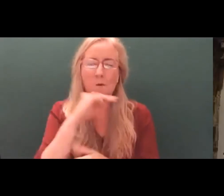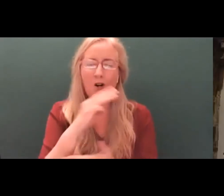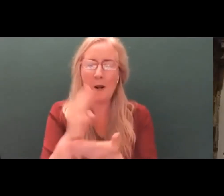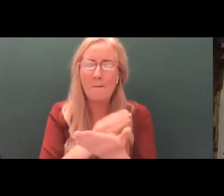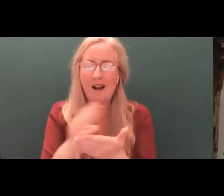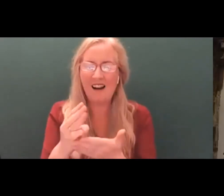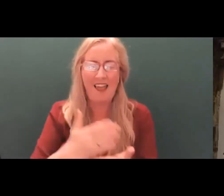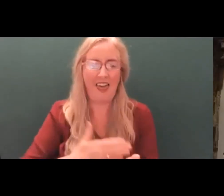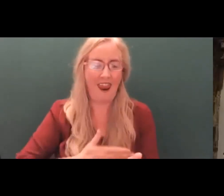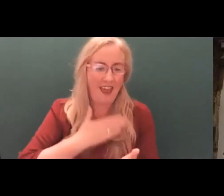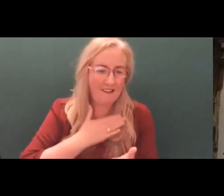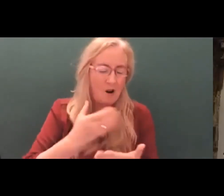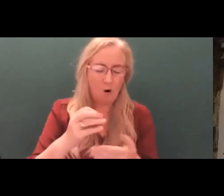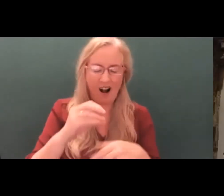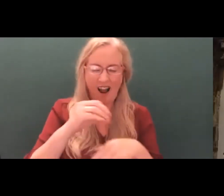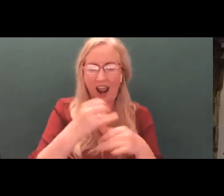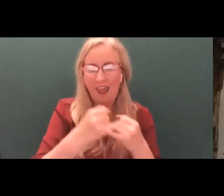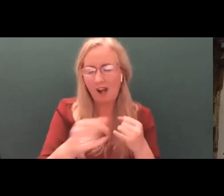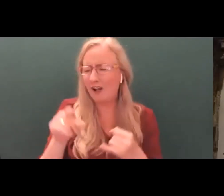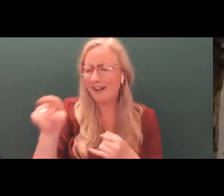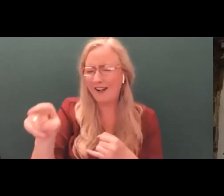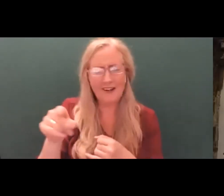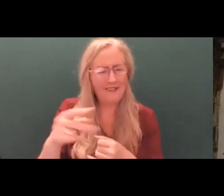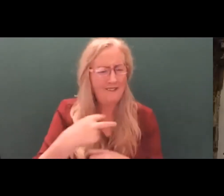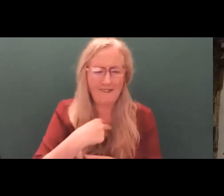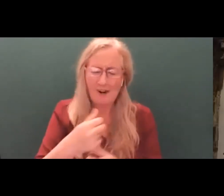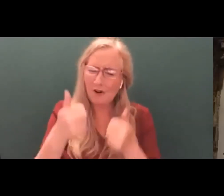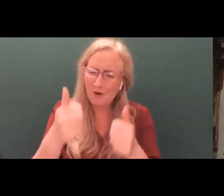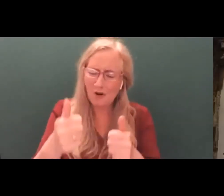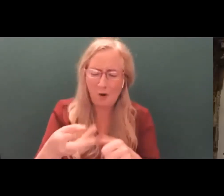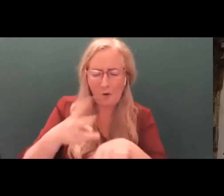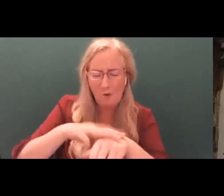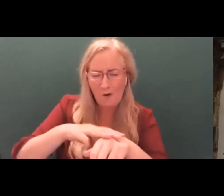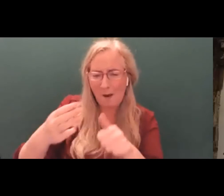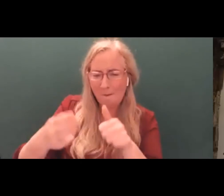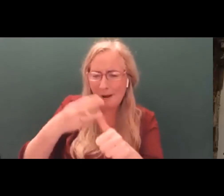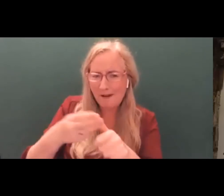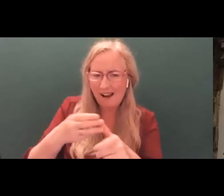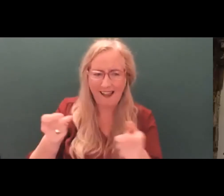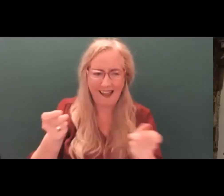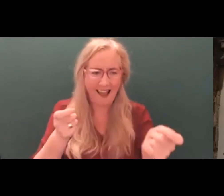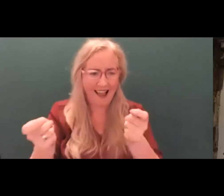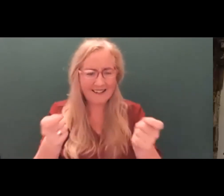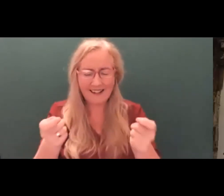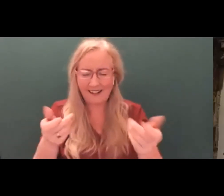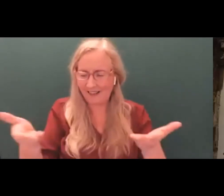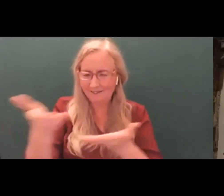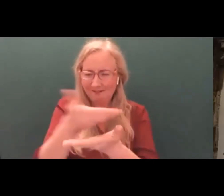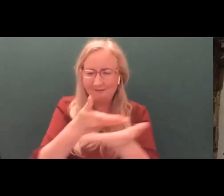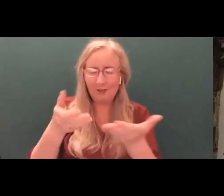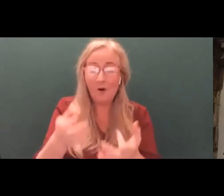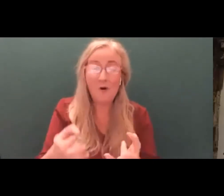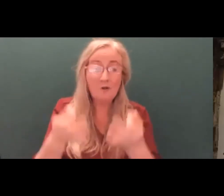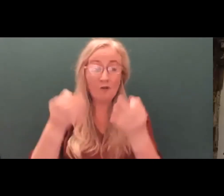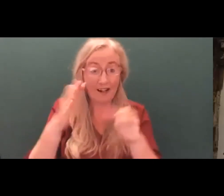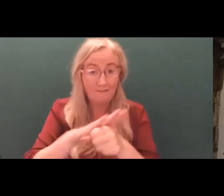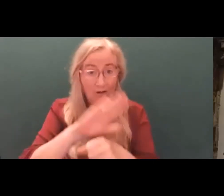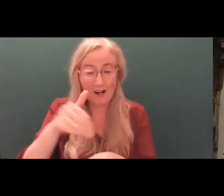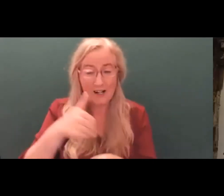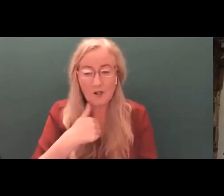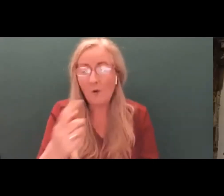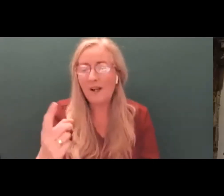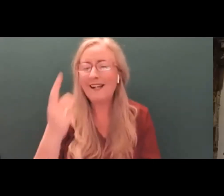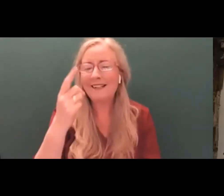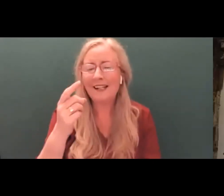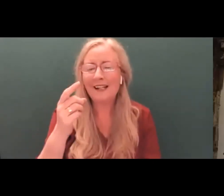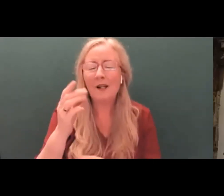or online, and she was very good. She was very well prepared, and she handled the session brilliantly for us. We did a rehearsal the